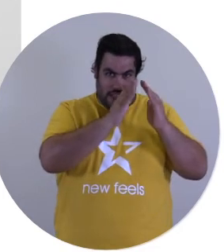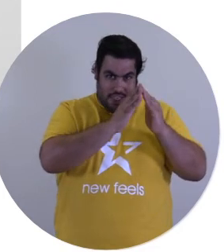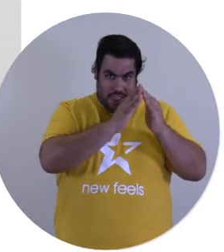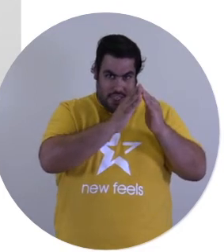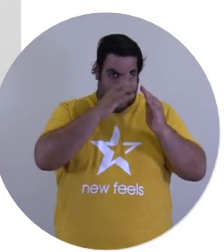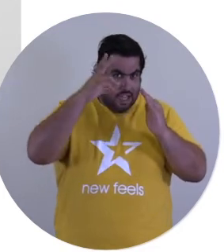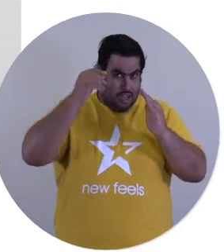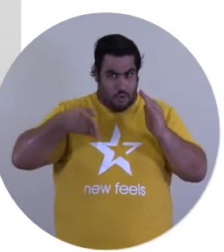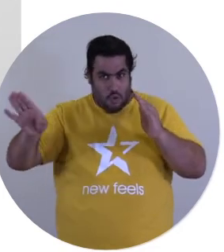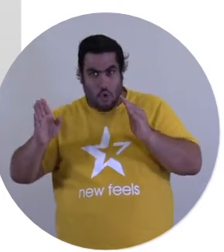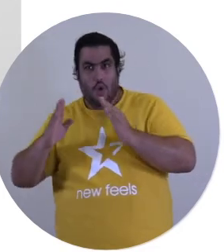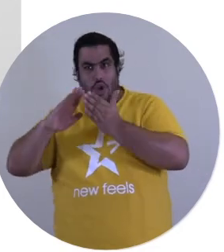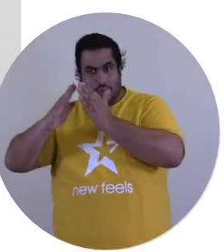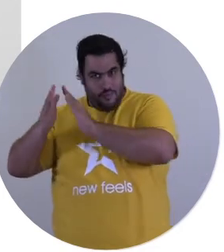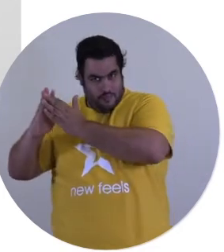vice versa?